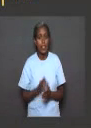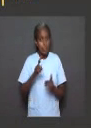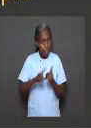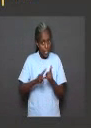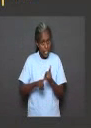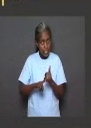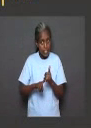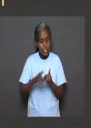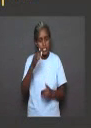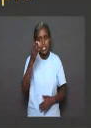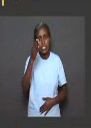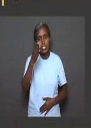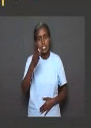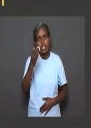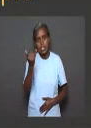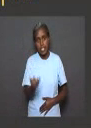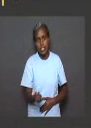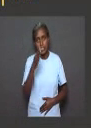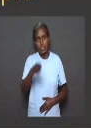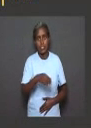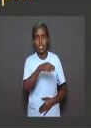Finally, sketch the graph.